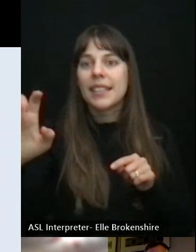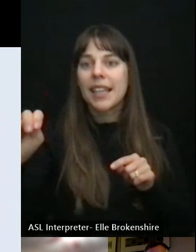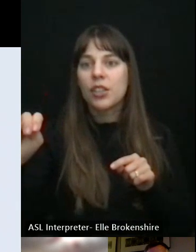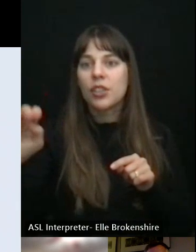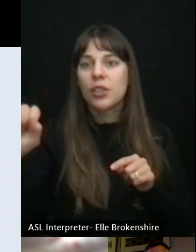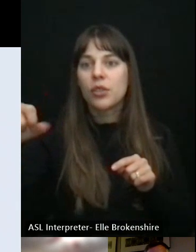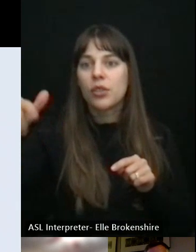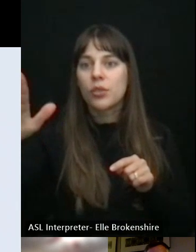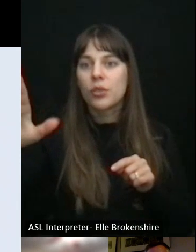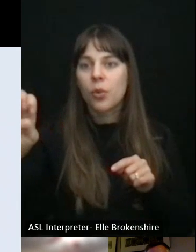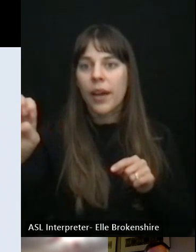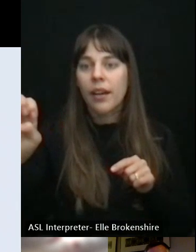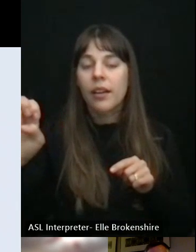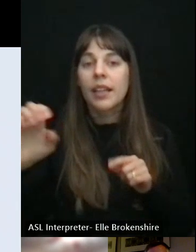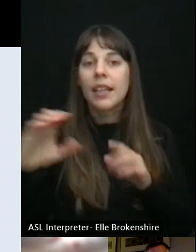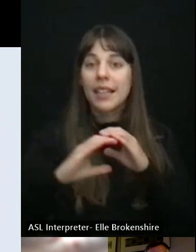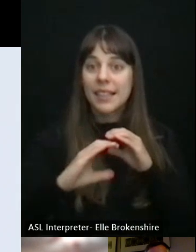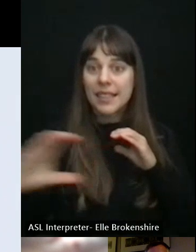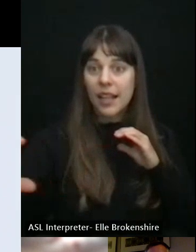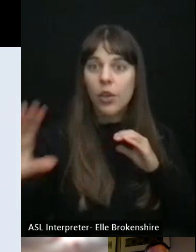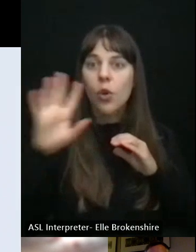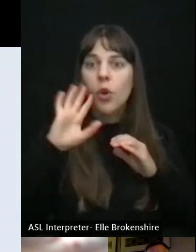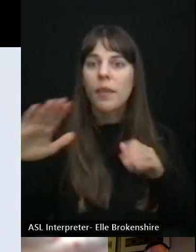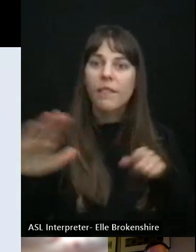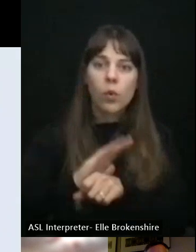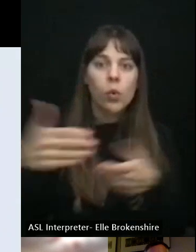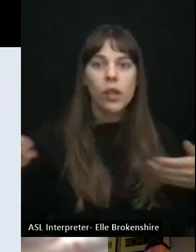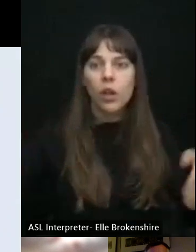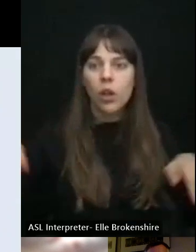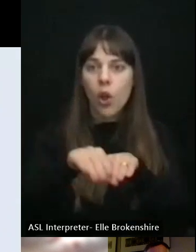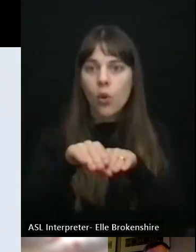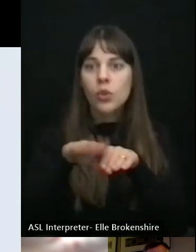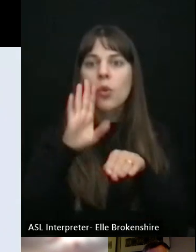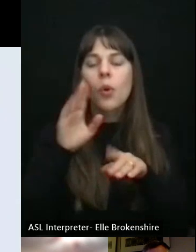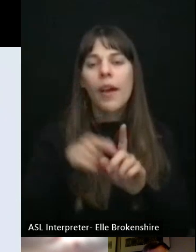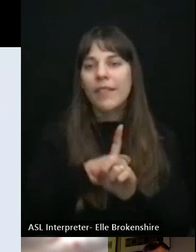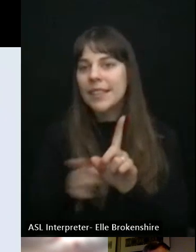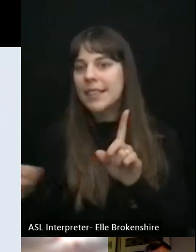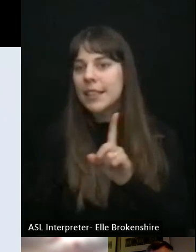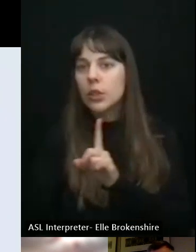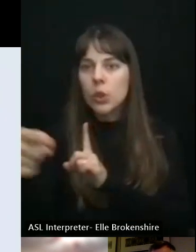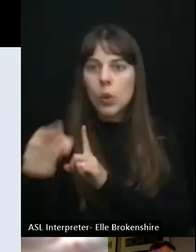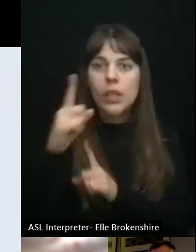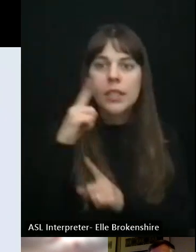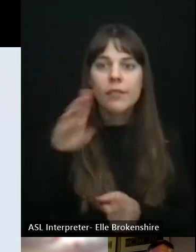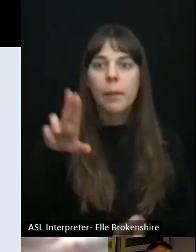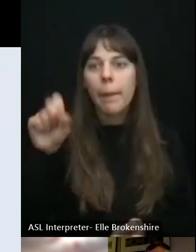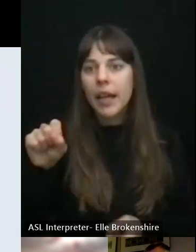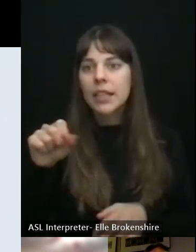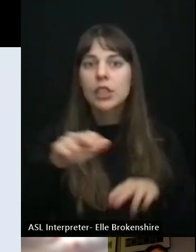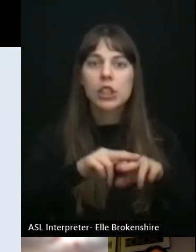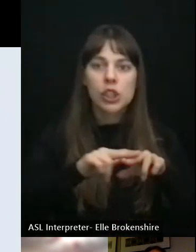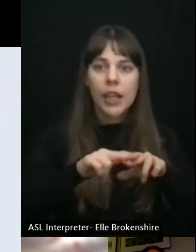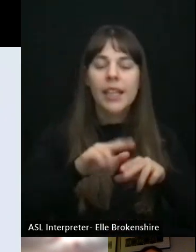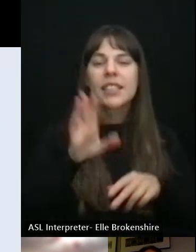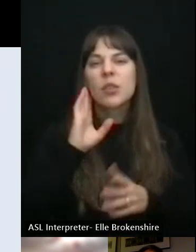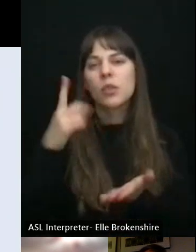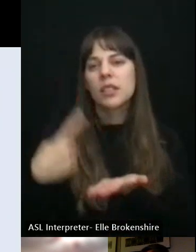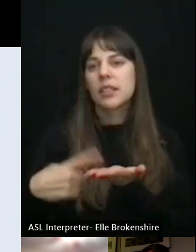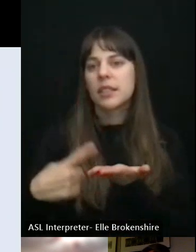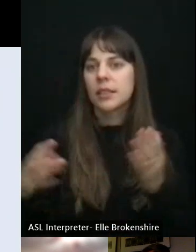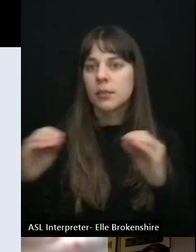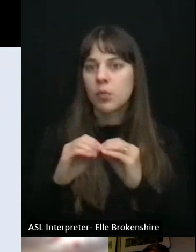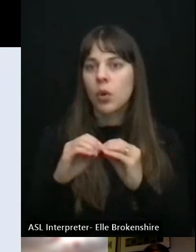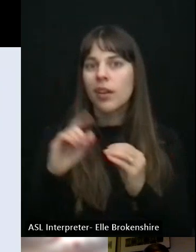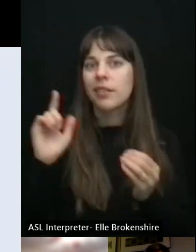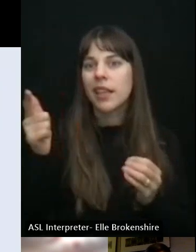time, and PRT will have detour operations for buses and trains, which we'll talk about in a few slides ahead with some of our